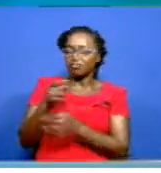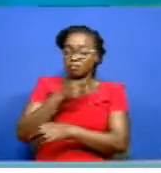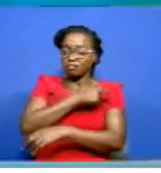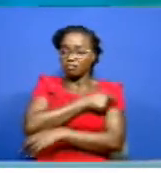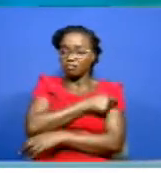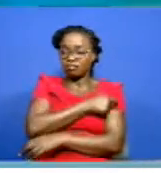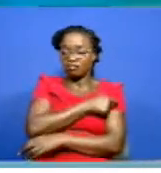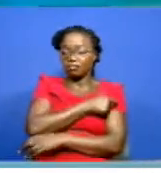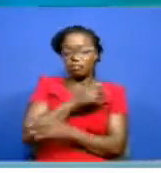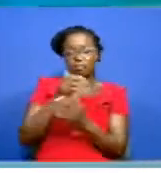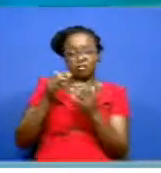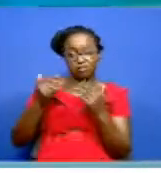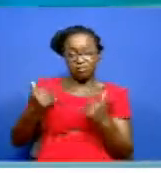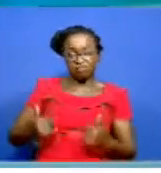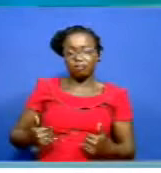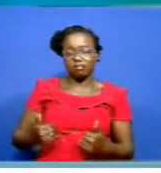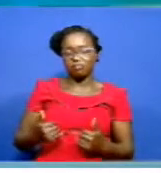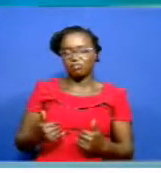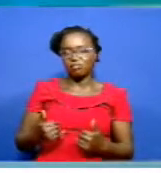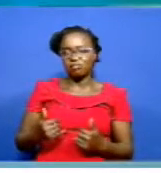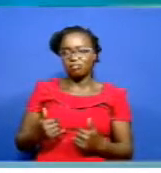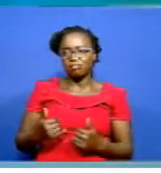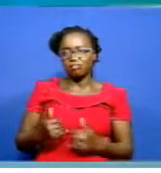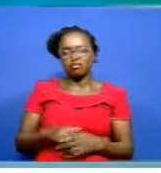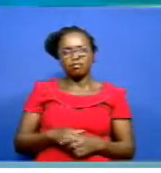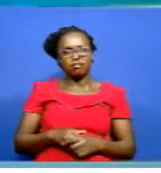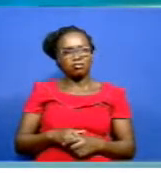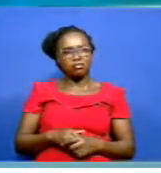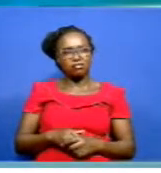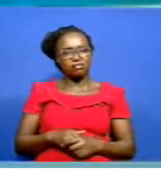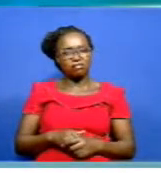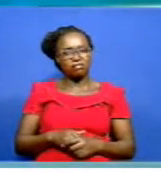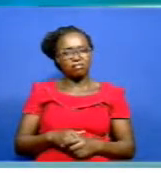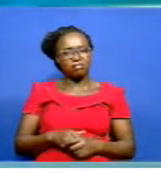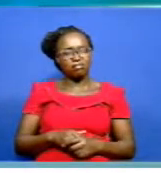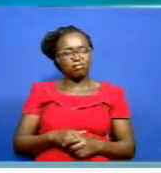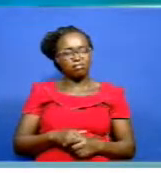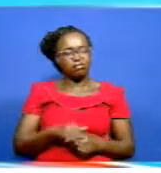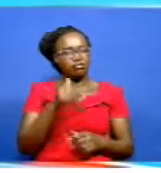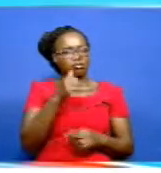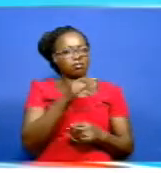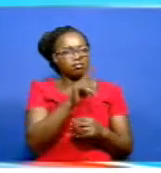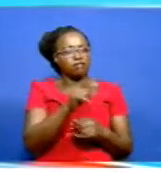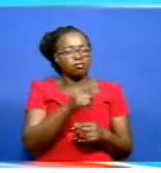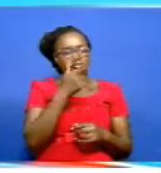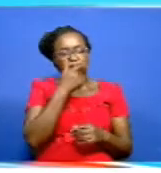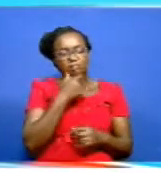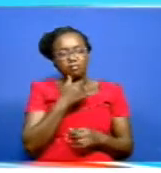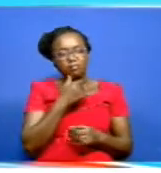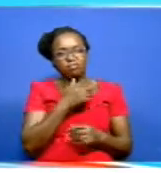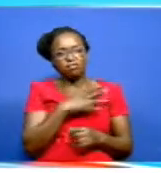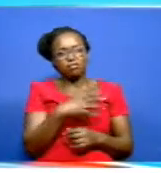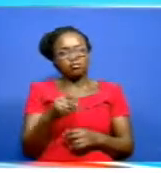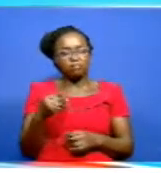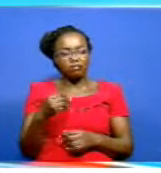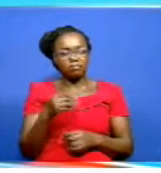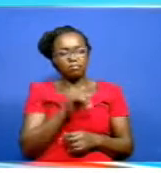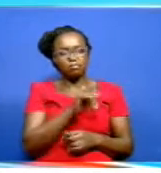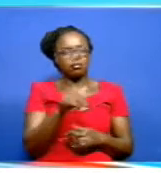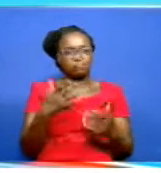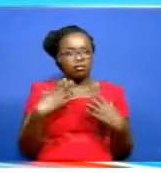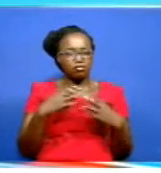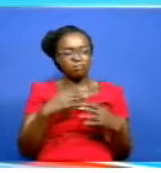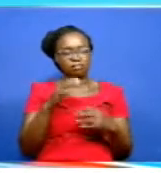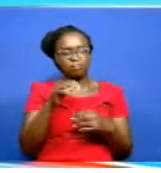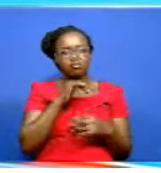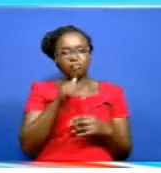vaccinees, the persons we have to vaccinate. Yes. Actually, that was supposed to be my next question: the age and those people who cannot